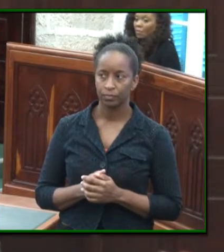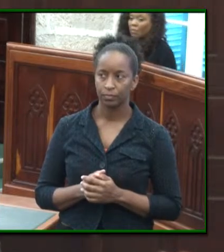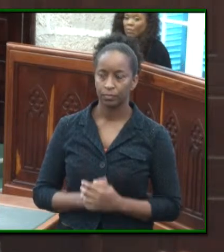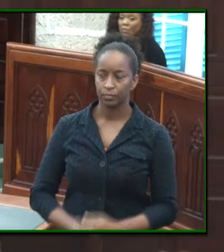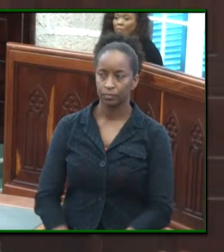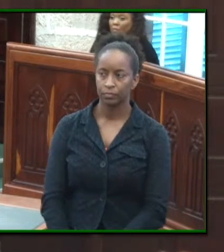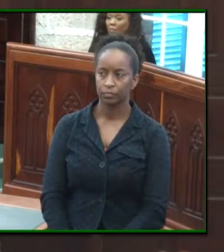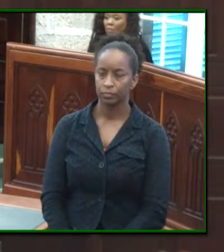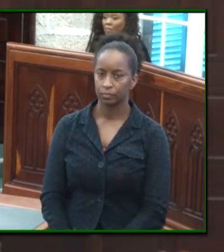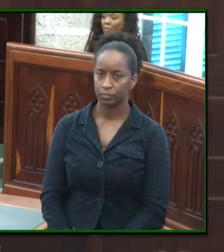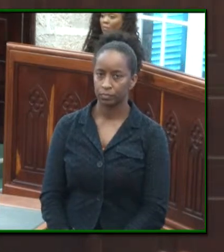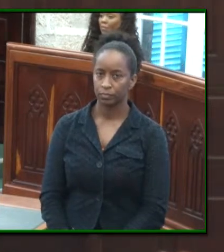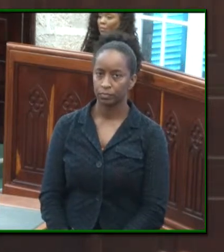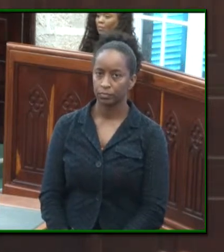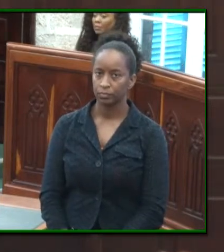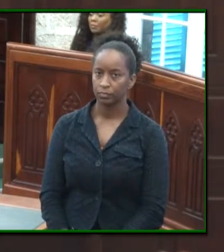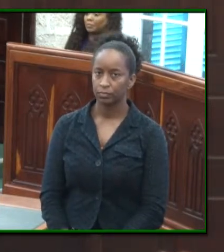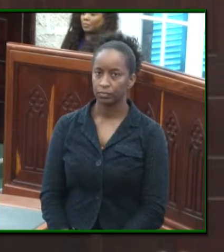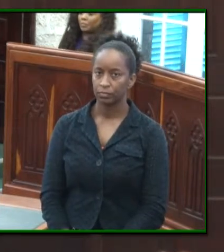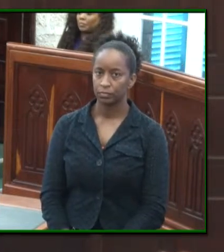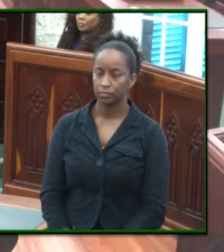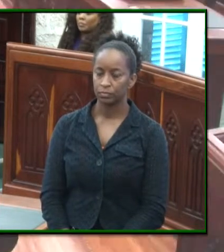Honourable Leader of the Opposition.